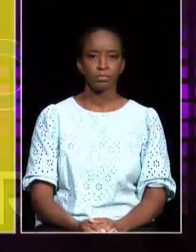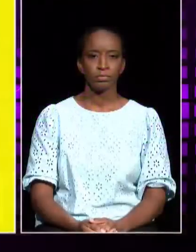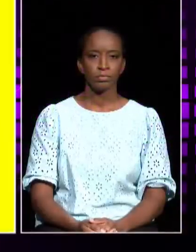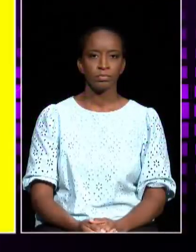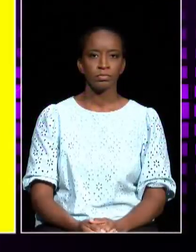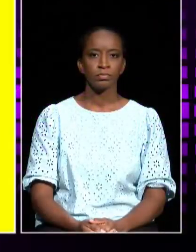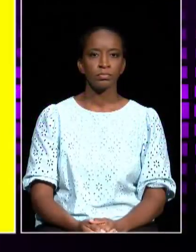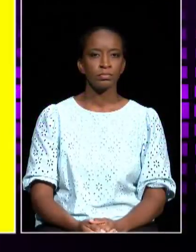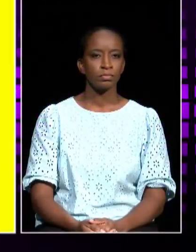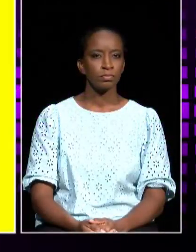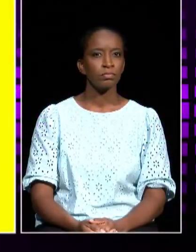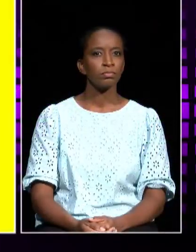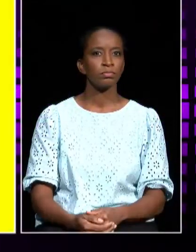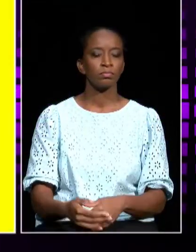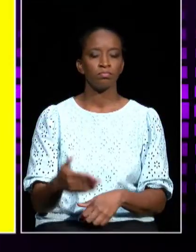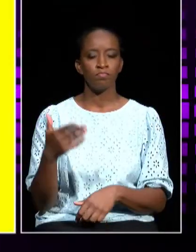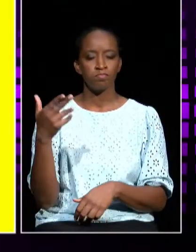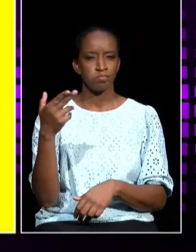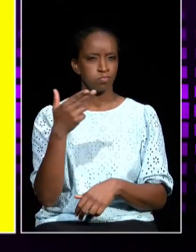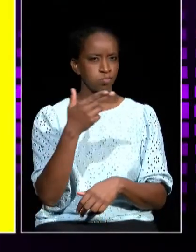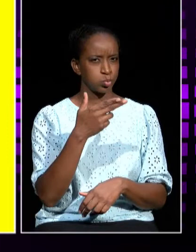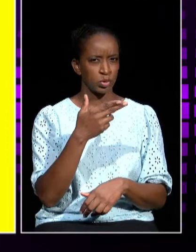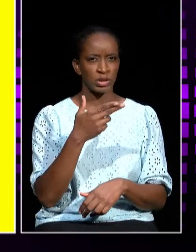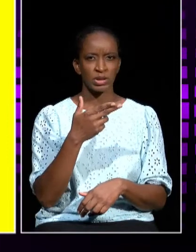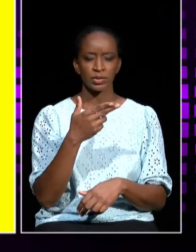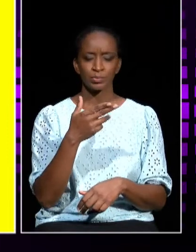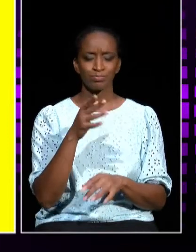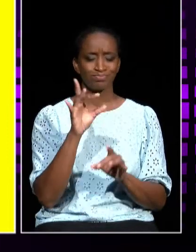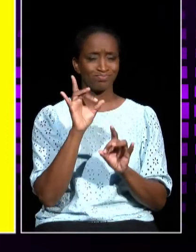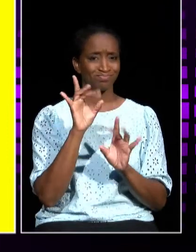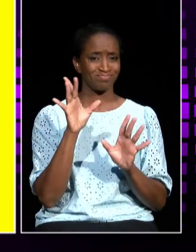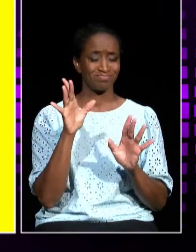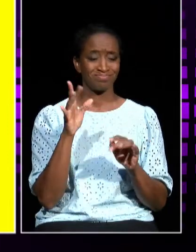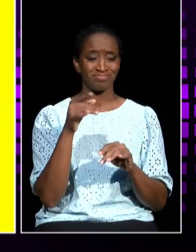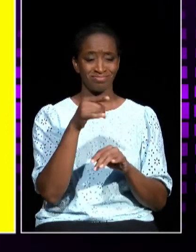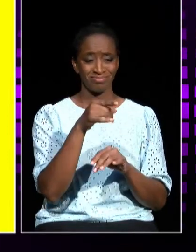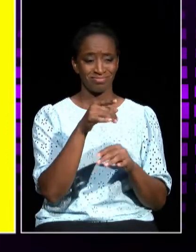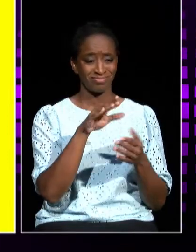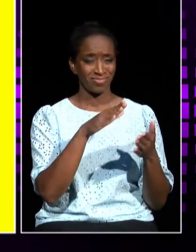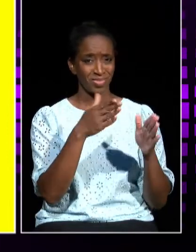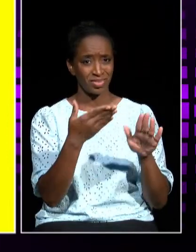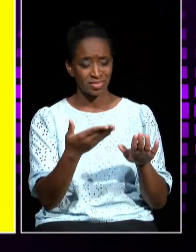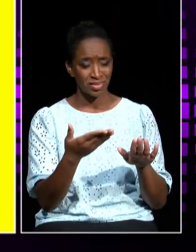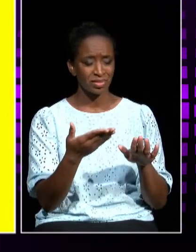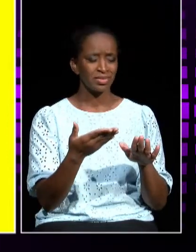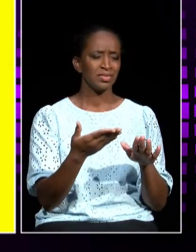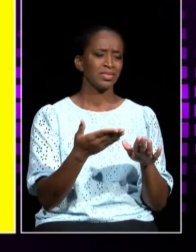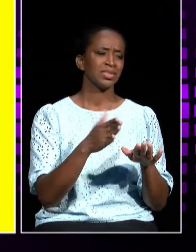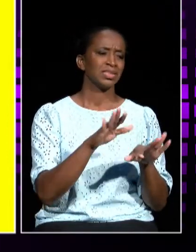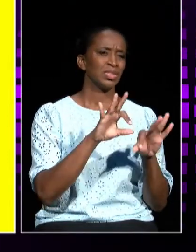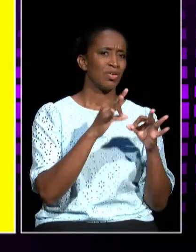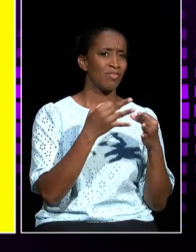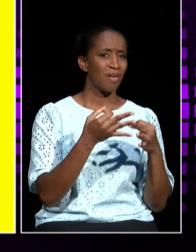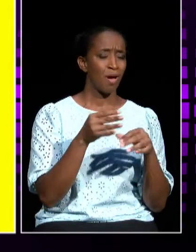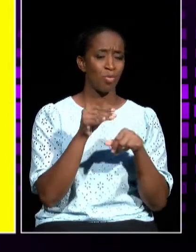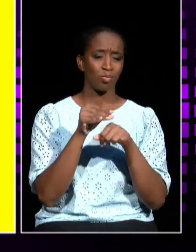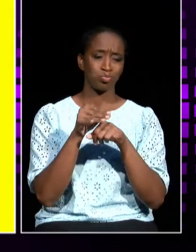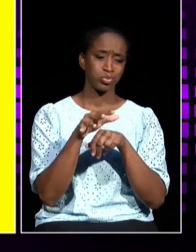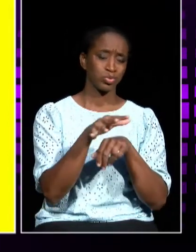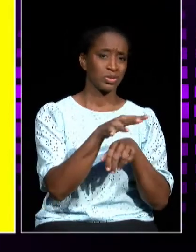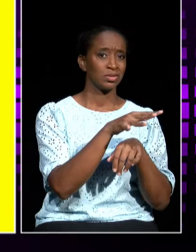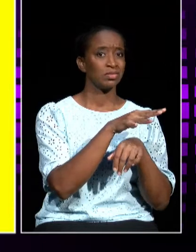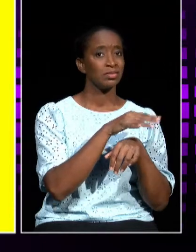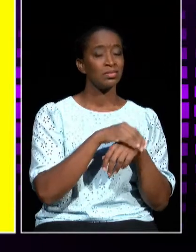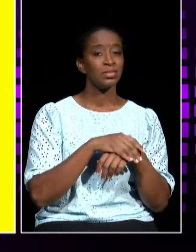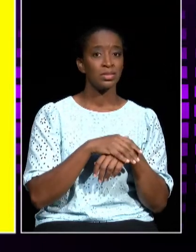Gun violence is very bad, not only for the people involved, but also for their families. It has a trickle-down effect. We need to think